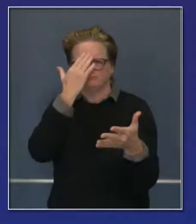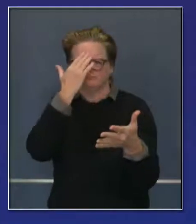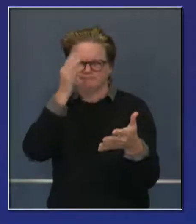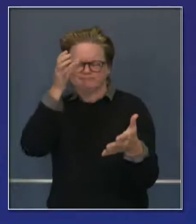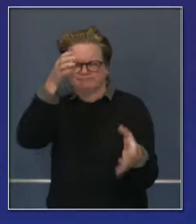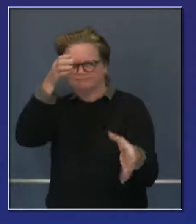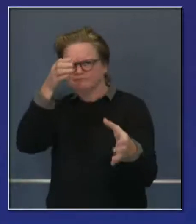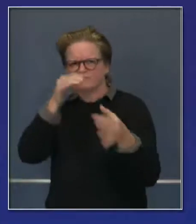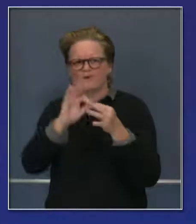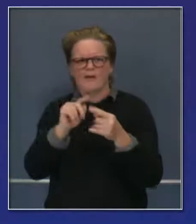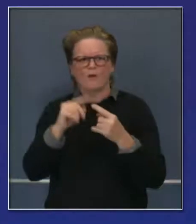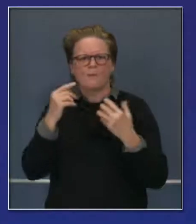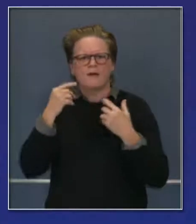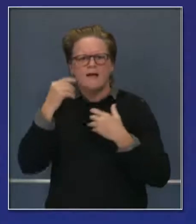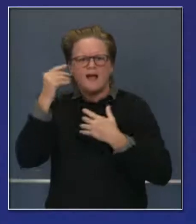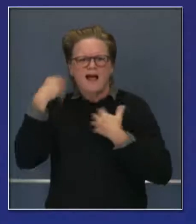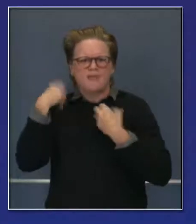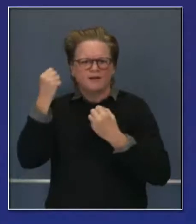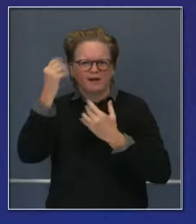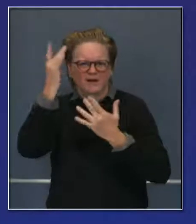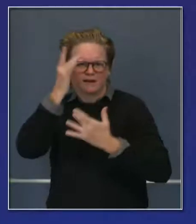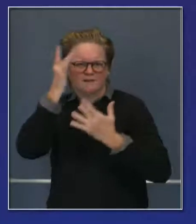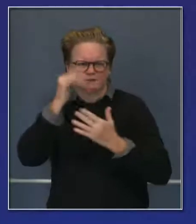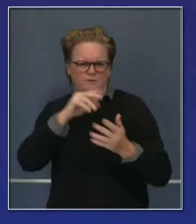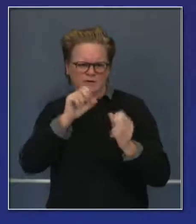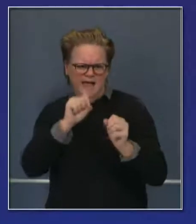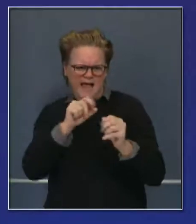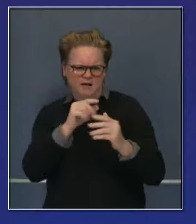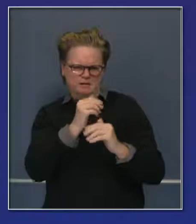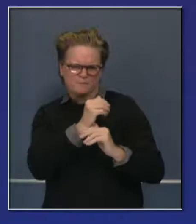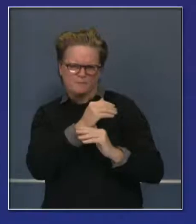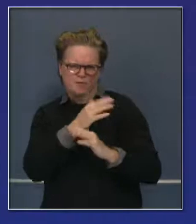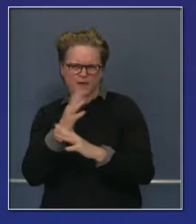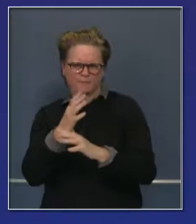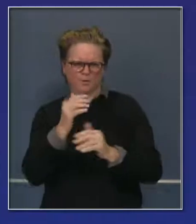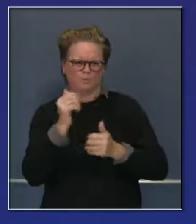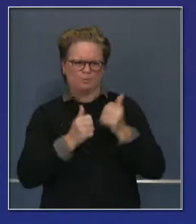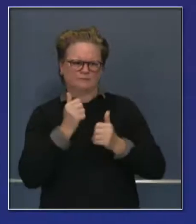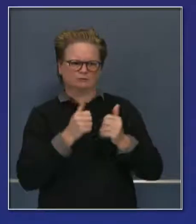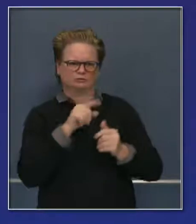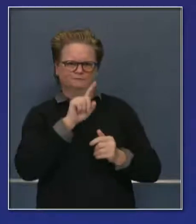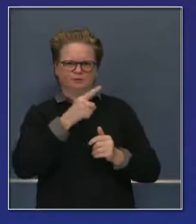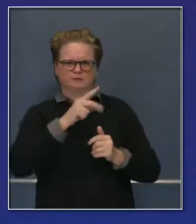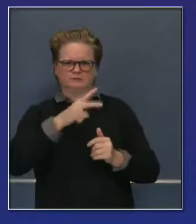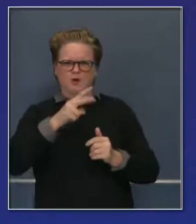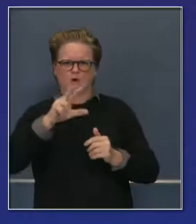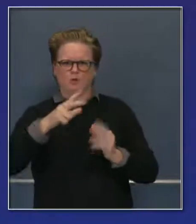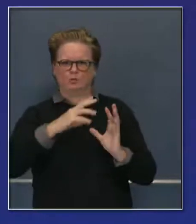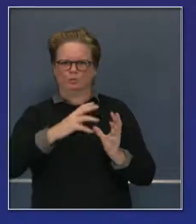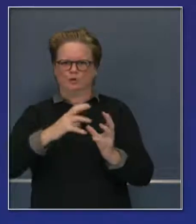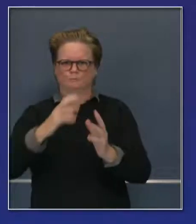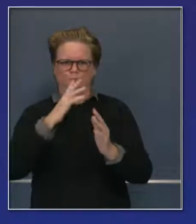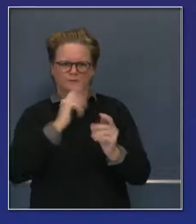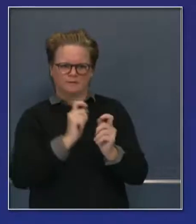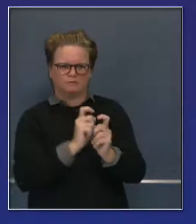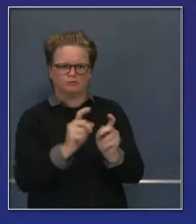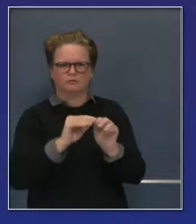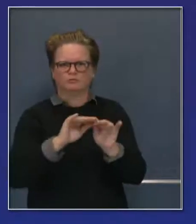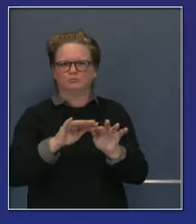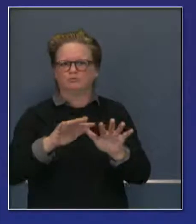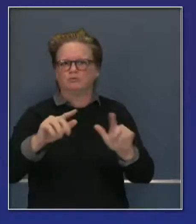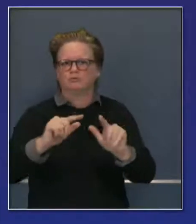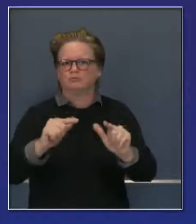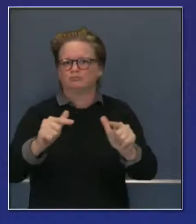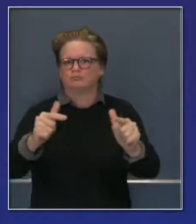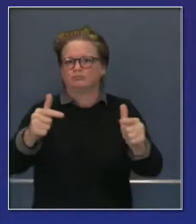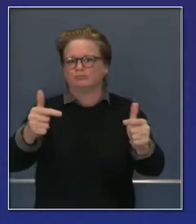this work group together. And this is the drafting guidelines work group. They have also met. And I'm very proud of this